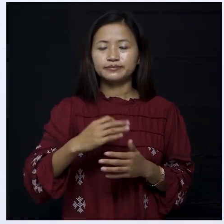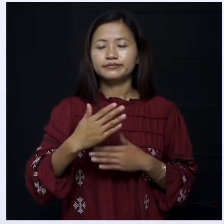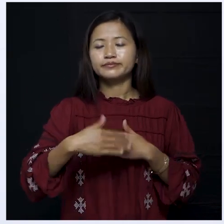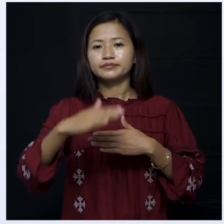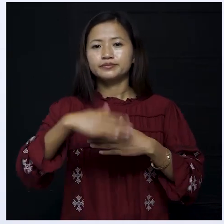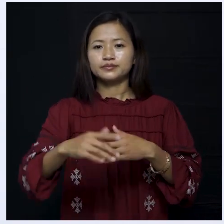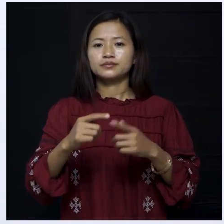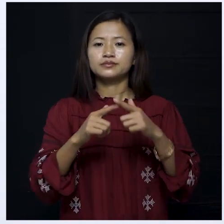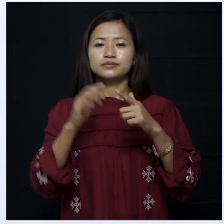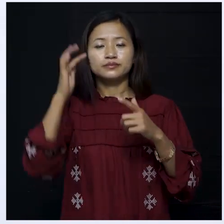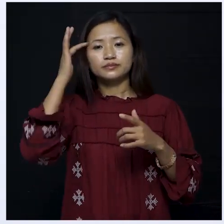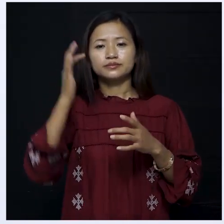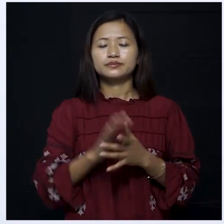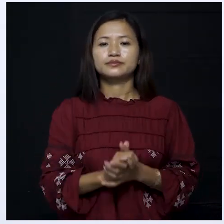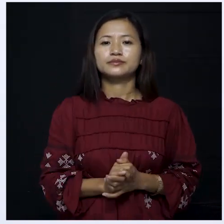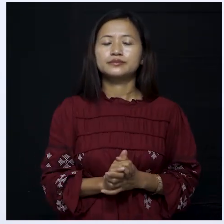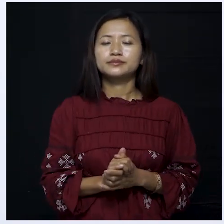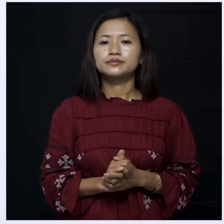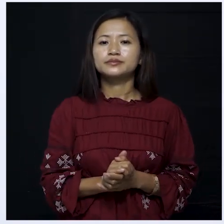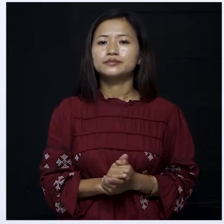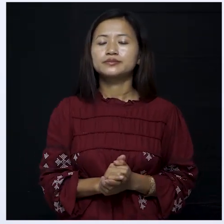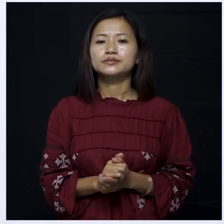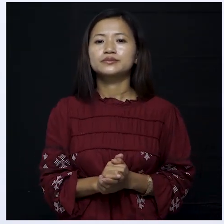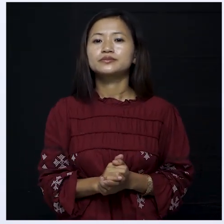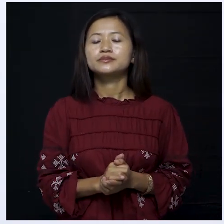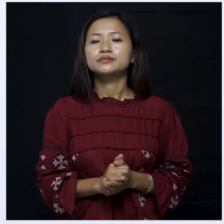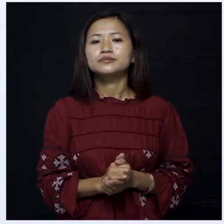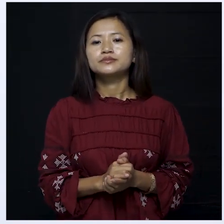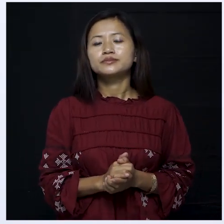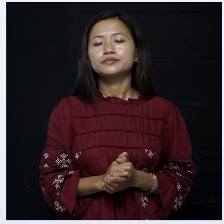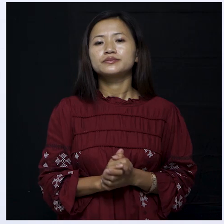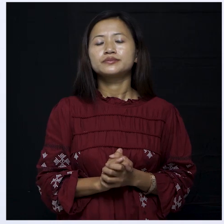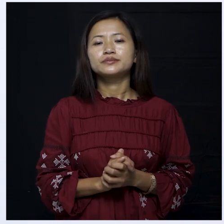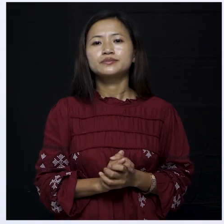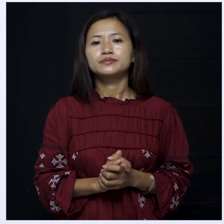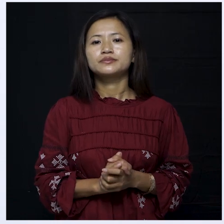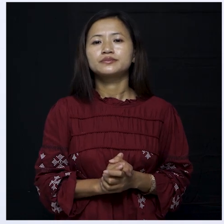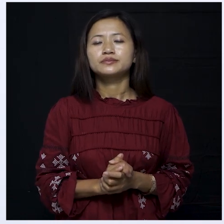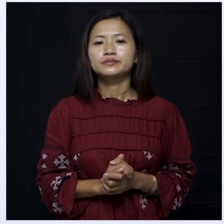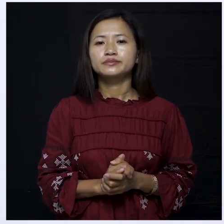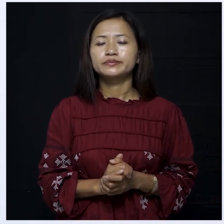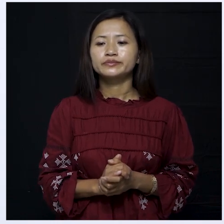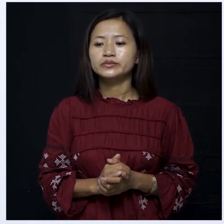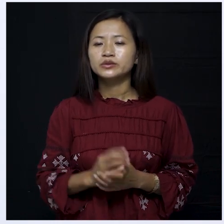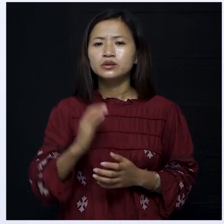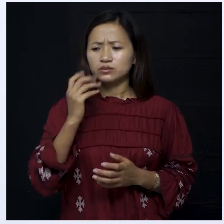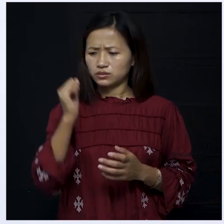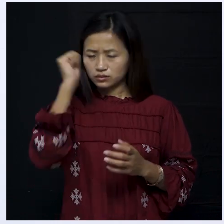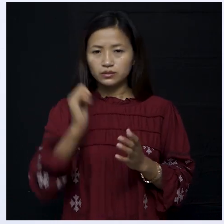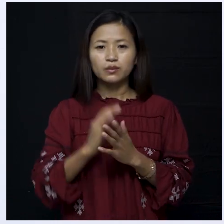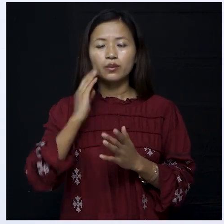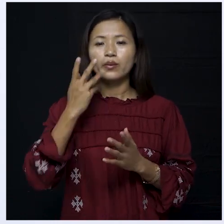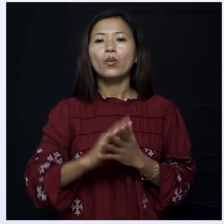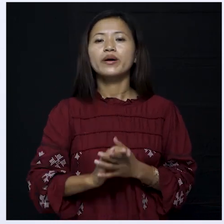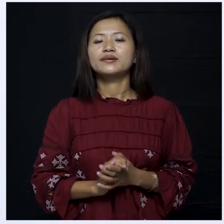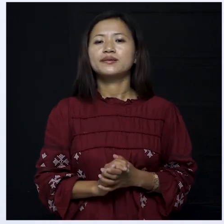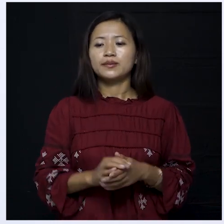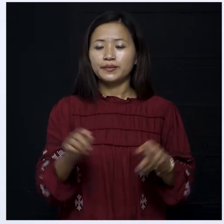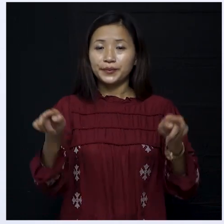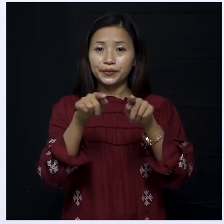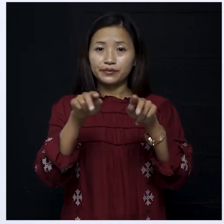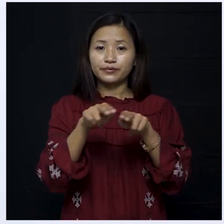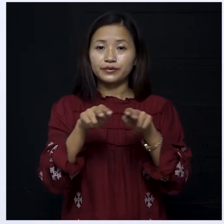continuous tense. So when we say when, we are referring